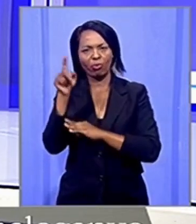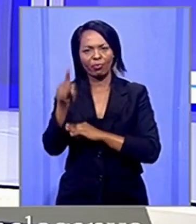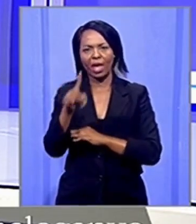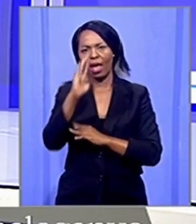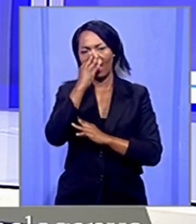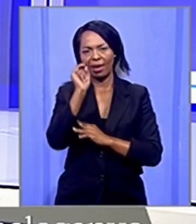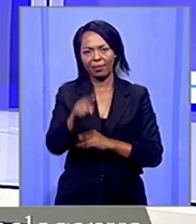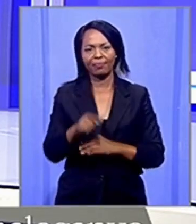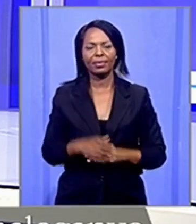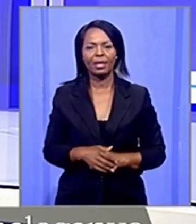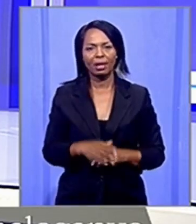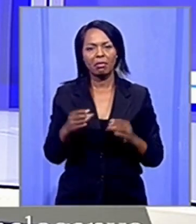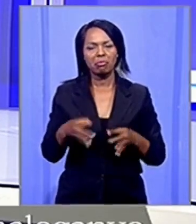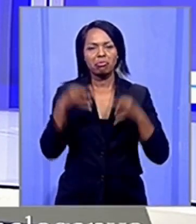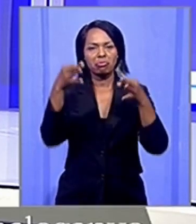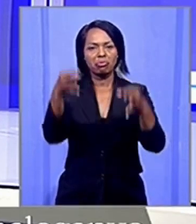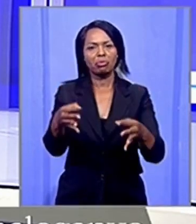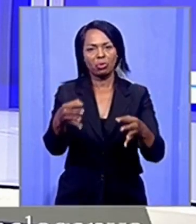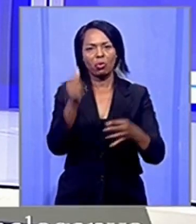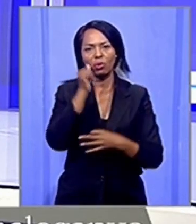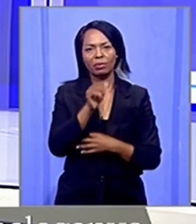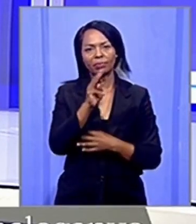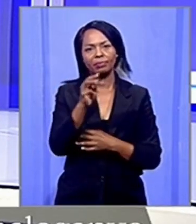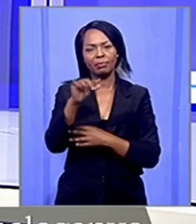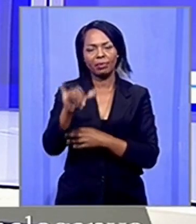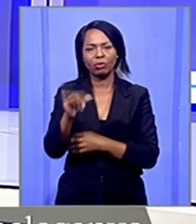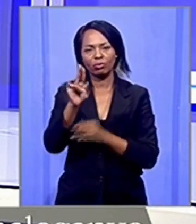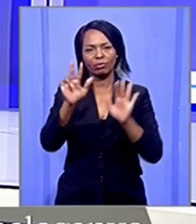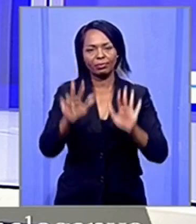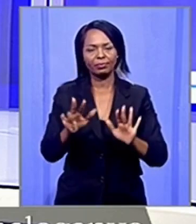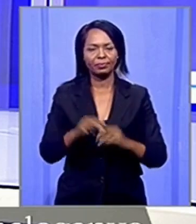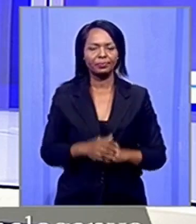Kgetsi e buseditswe morago go fitlhelela motsheganong a le 8.